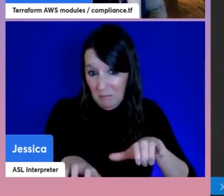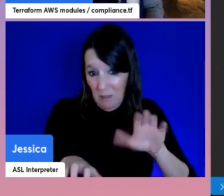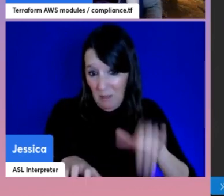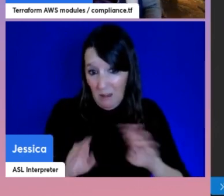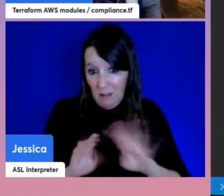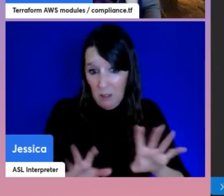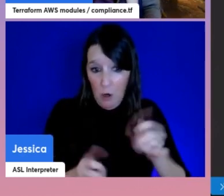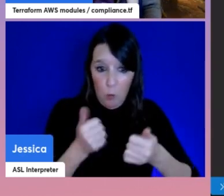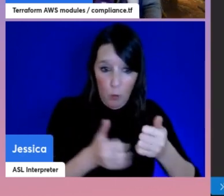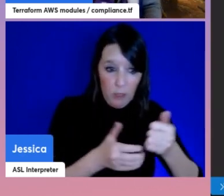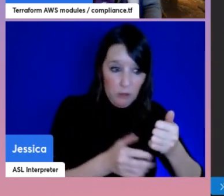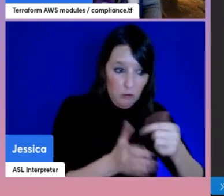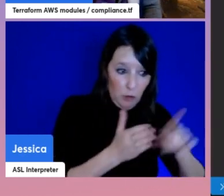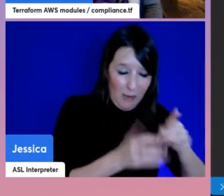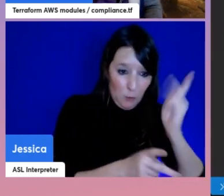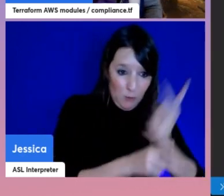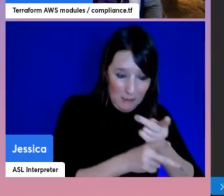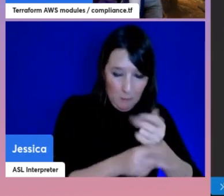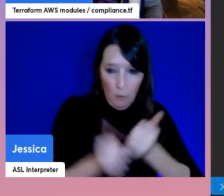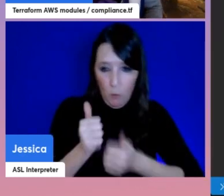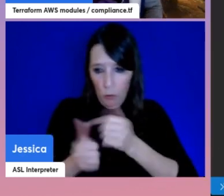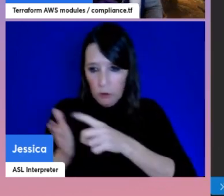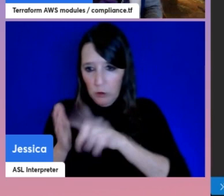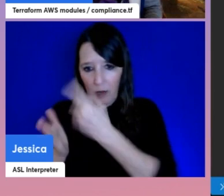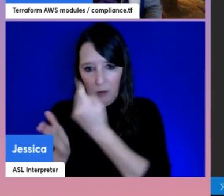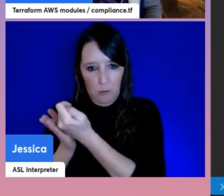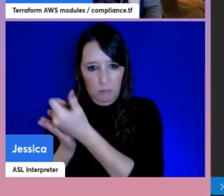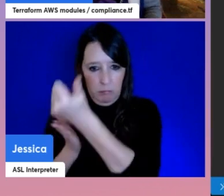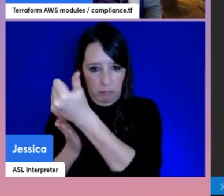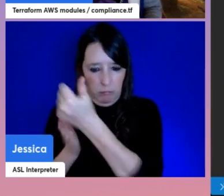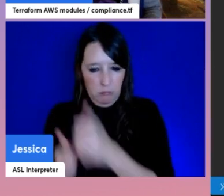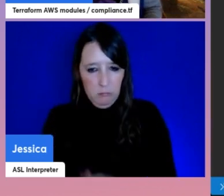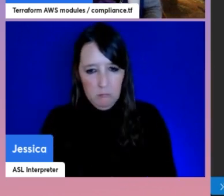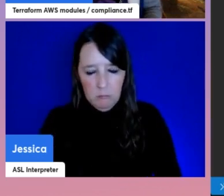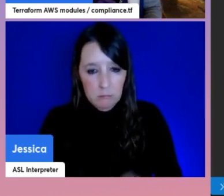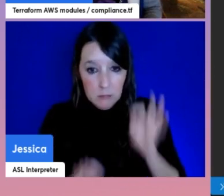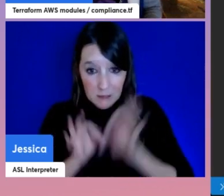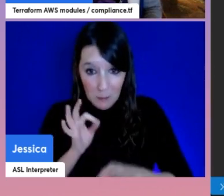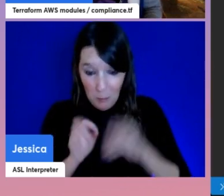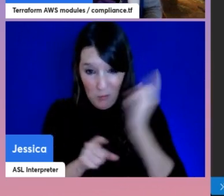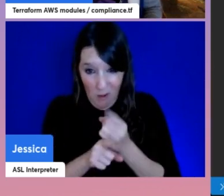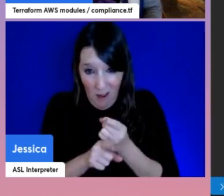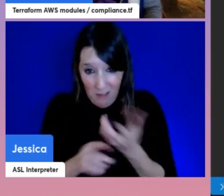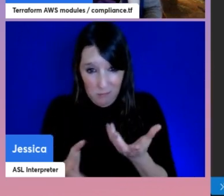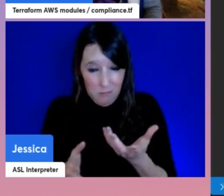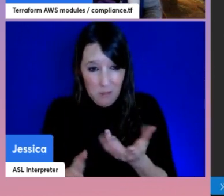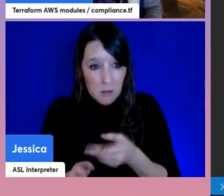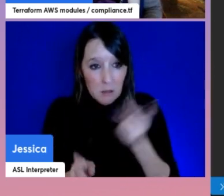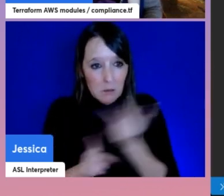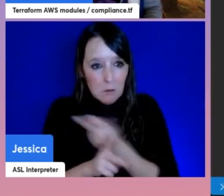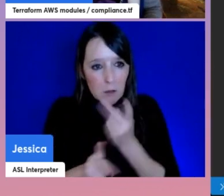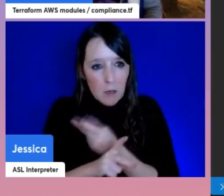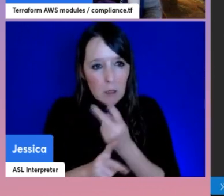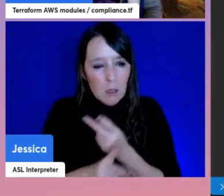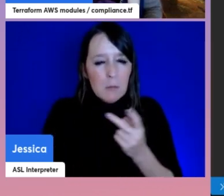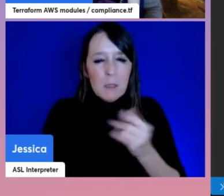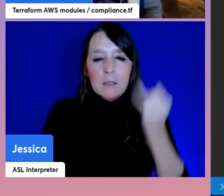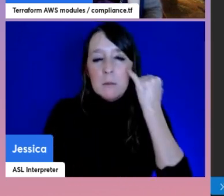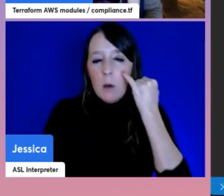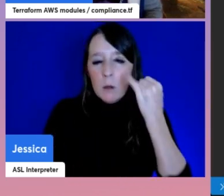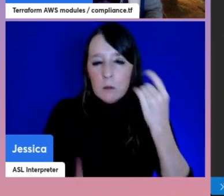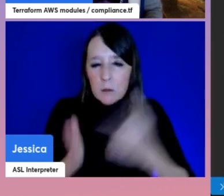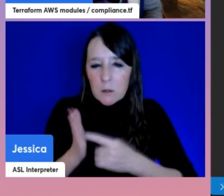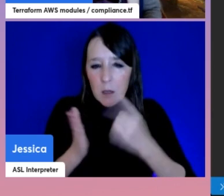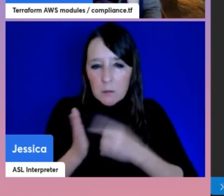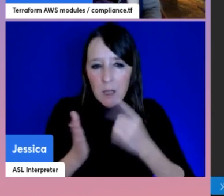check to skip. Sounds simple, right? You just need to figure out this. But at some point, you will probably have to fix